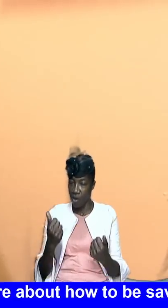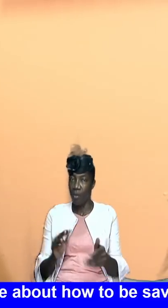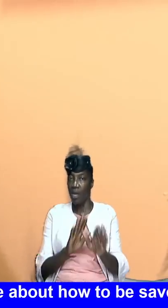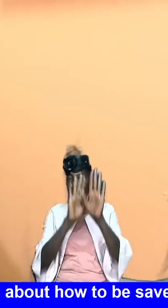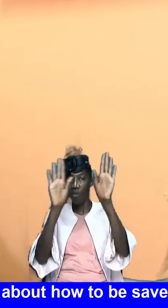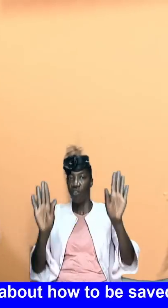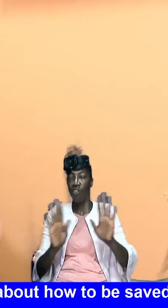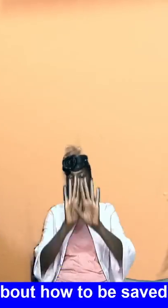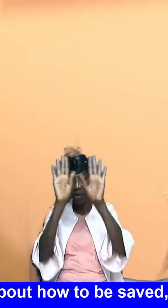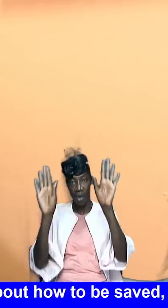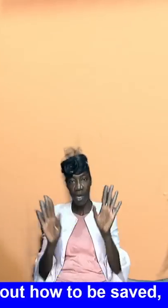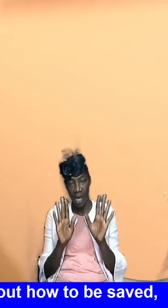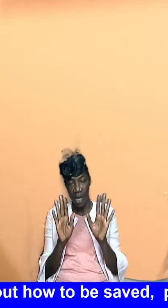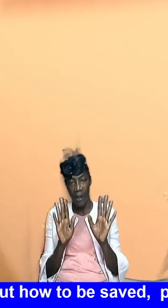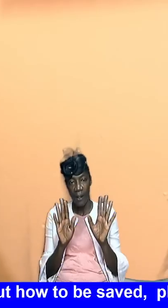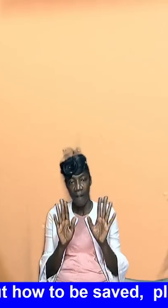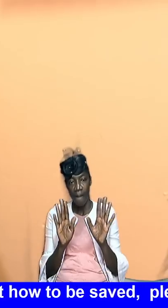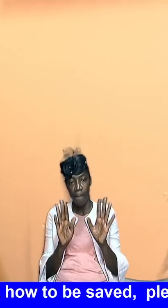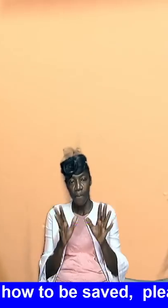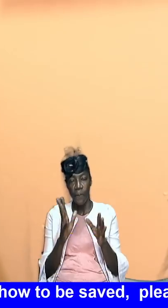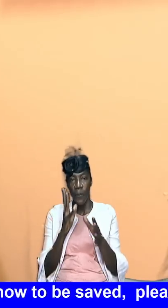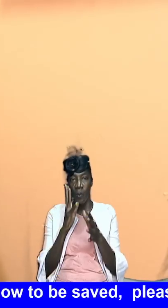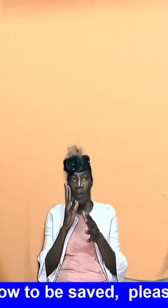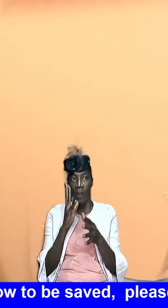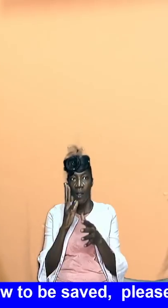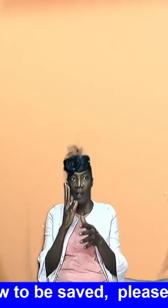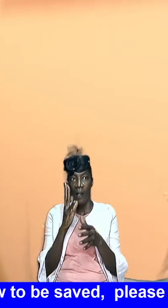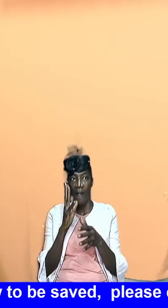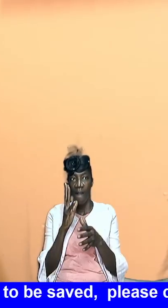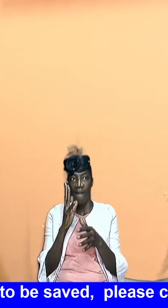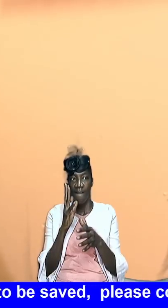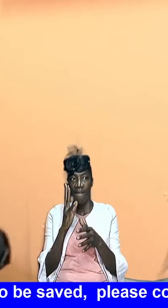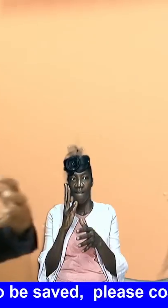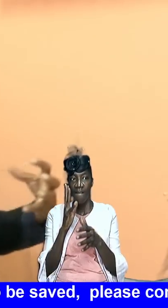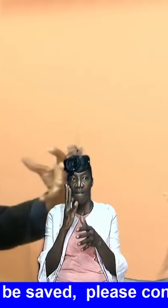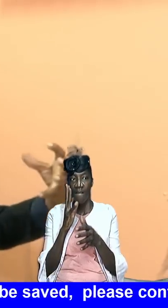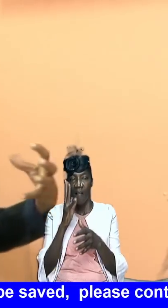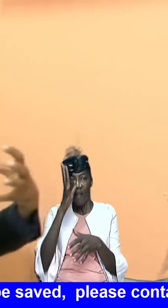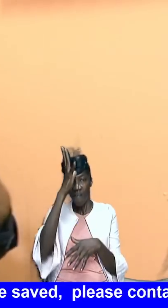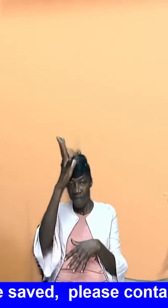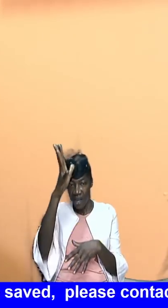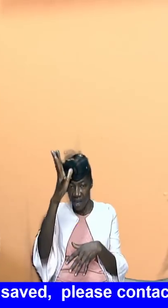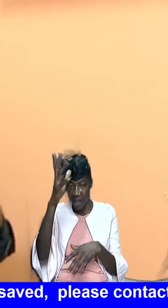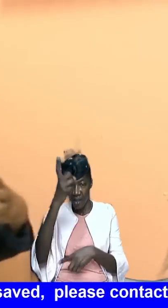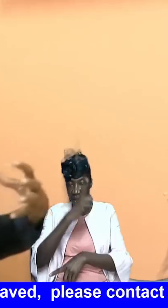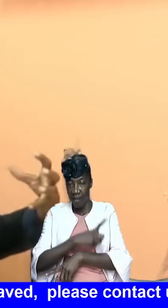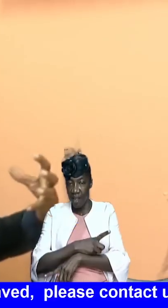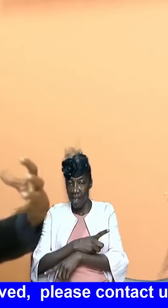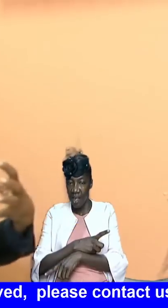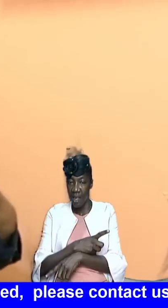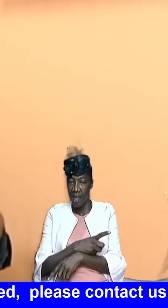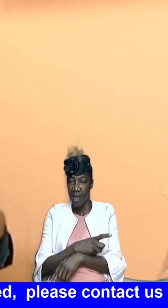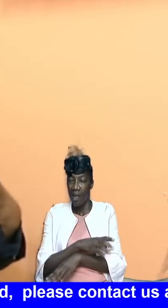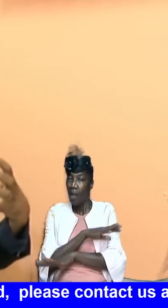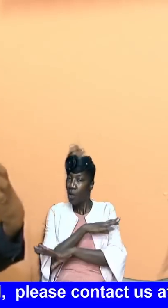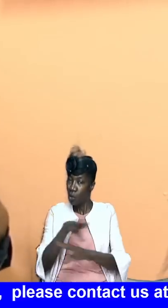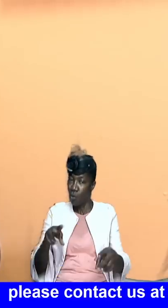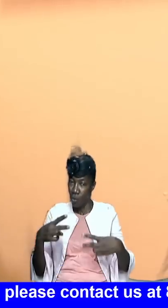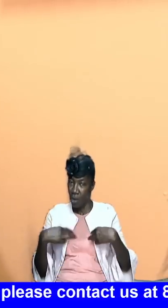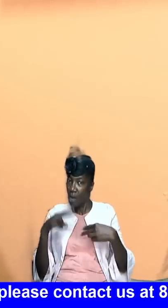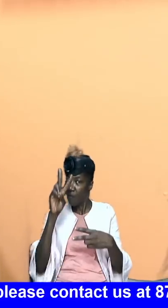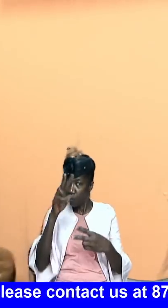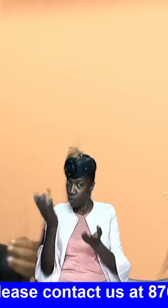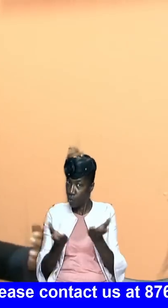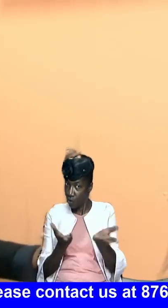Day, and instead of having two services, we are going to combine them. We are going to do our best and combine